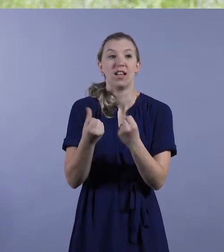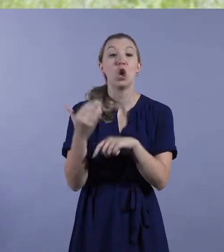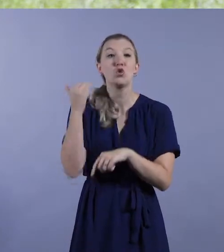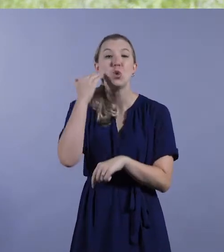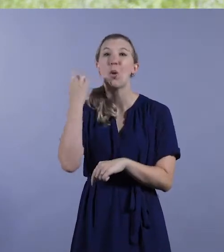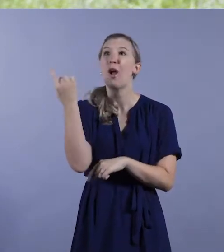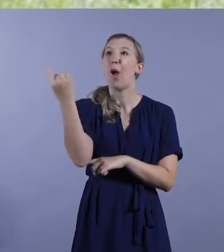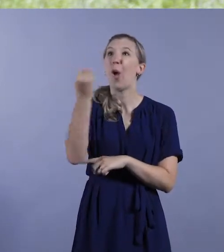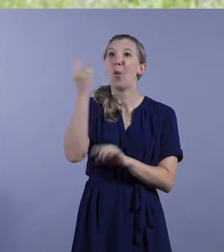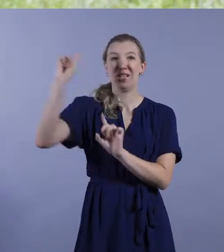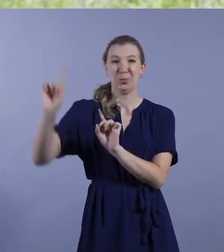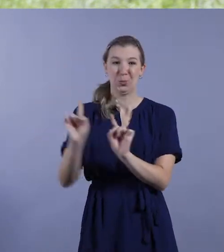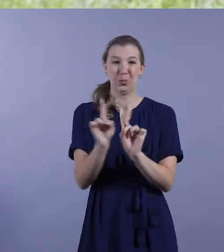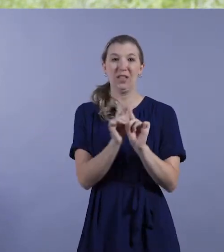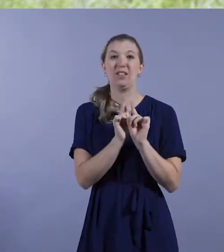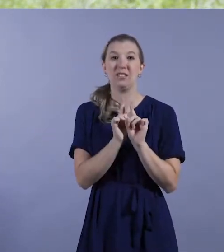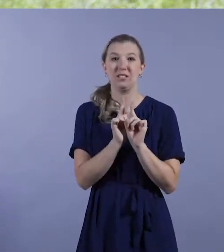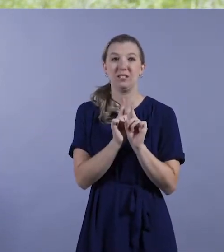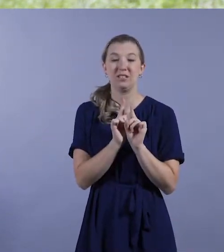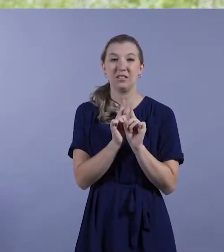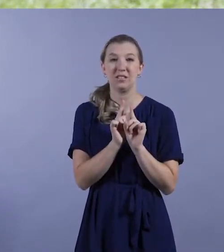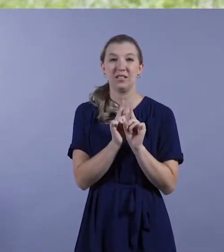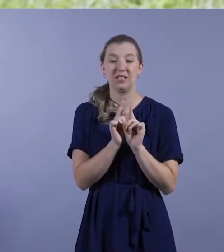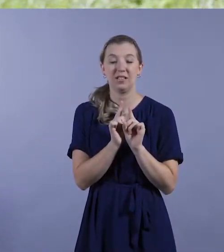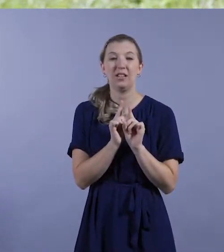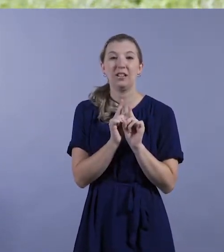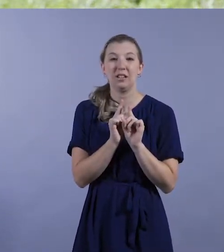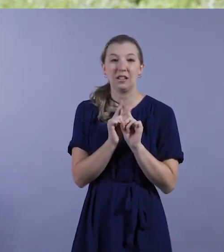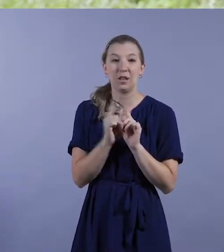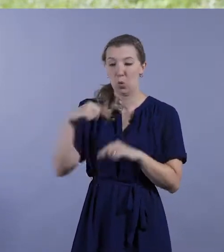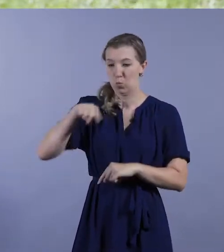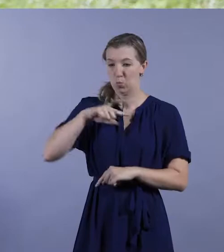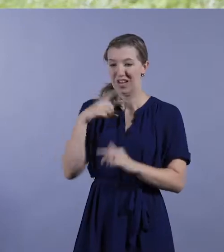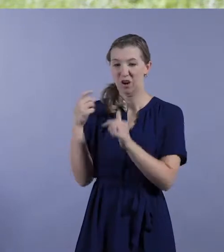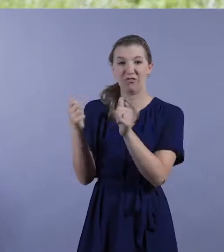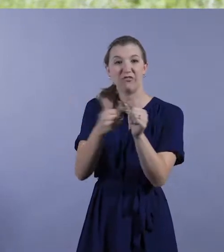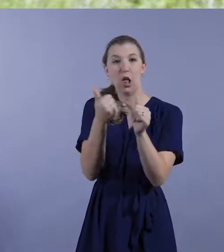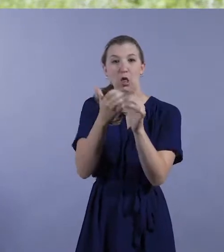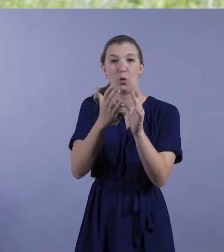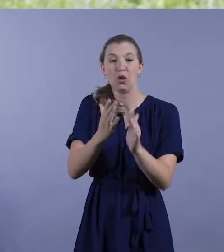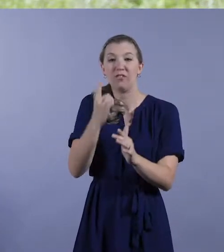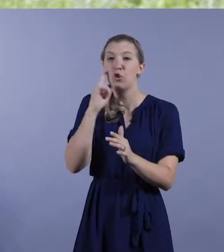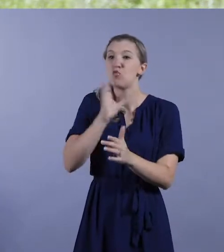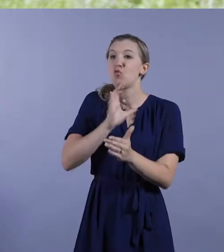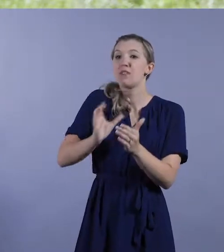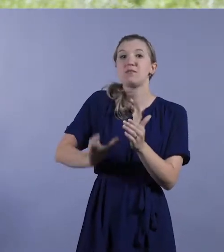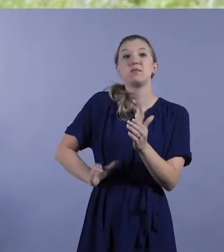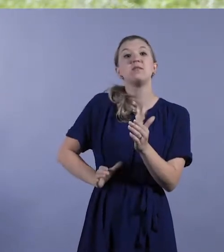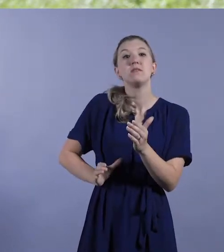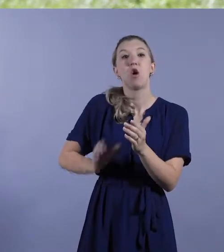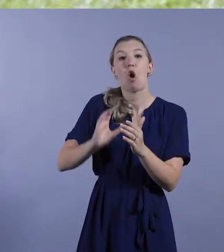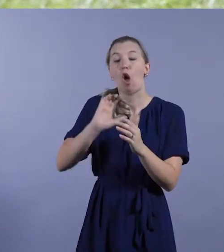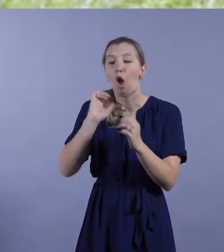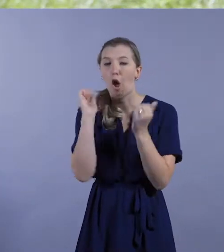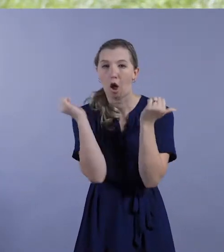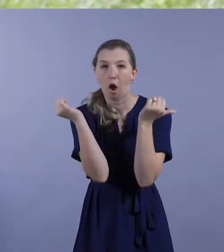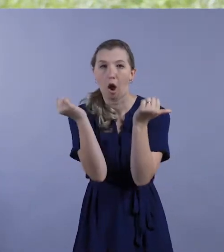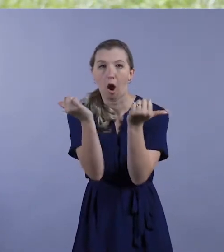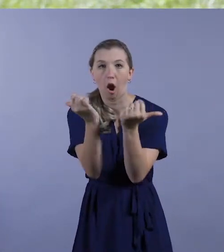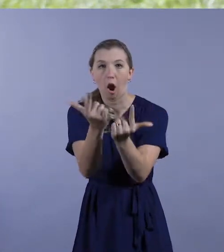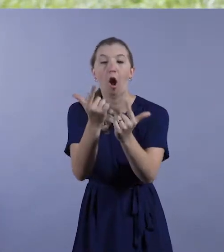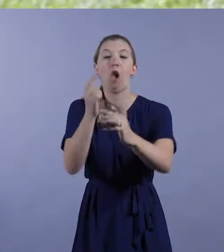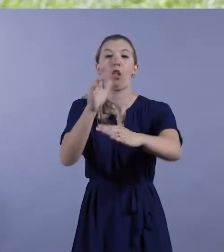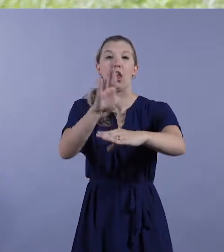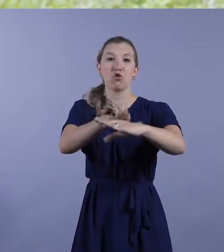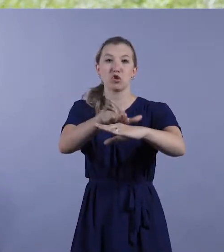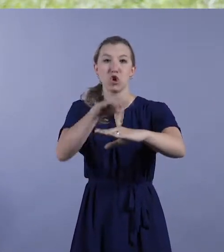always with us. As followers of Christ, every single one of us is